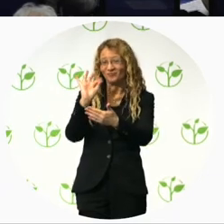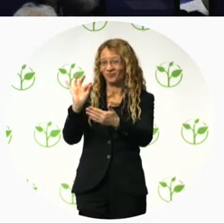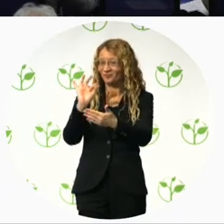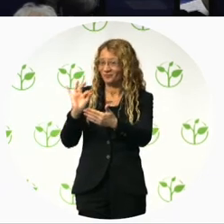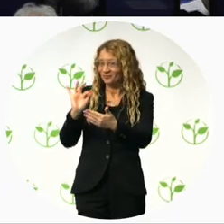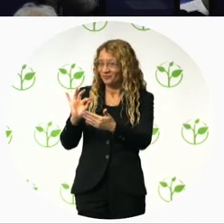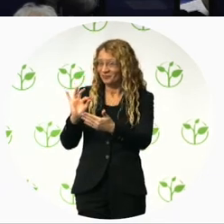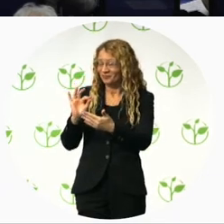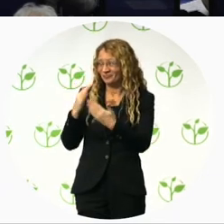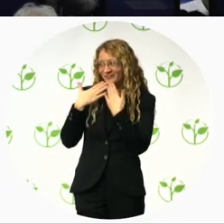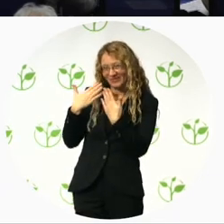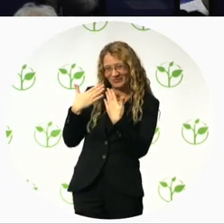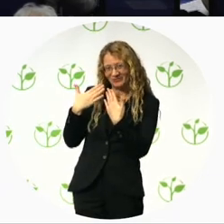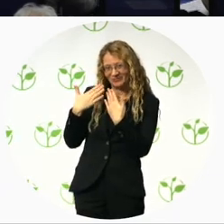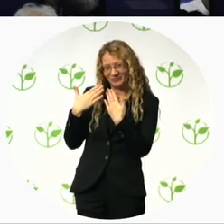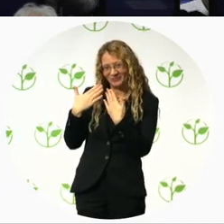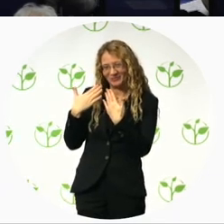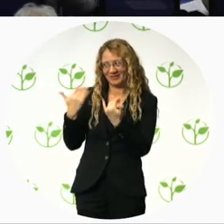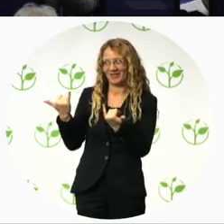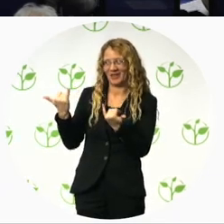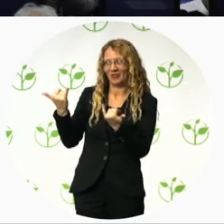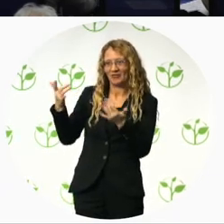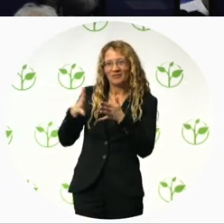Thank you. No, oh.